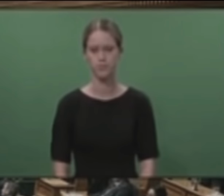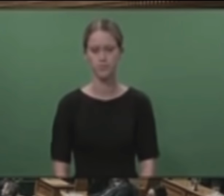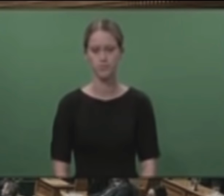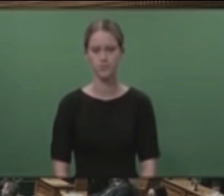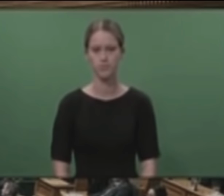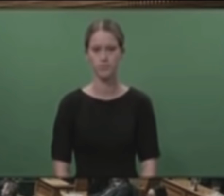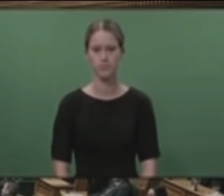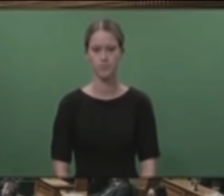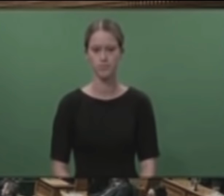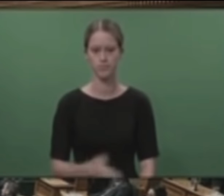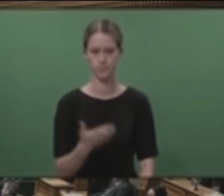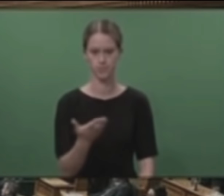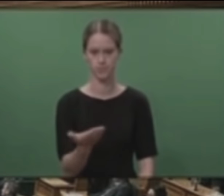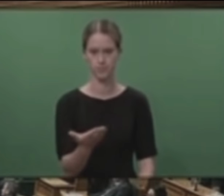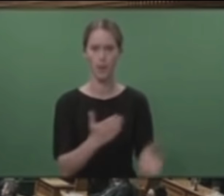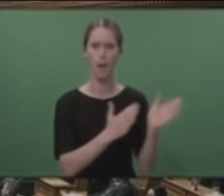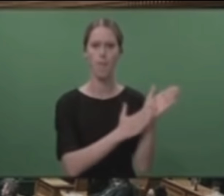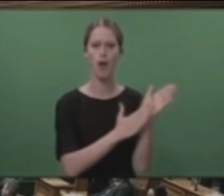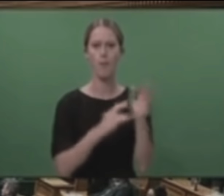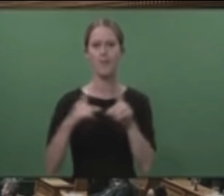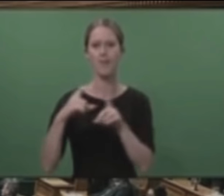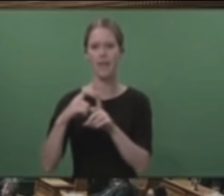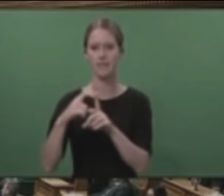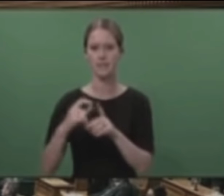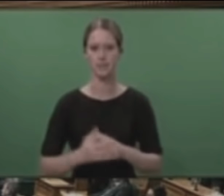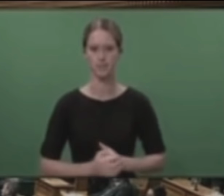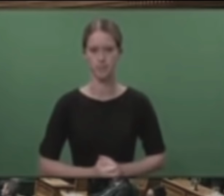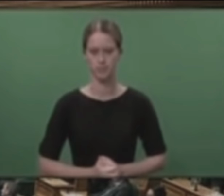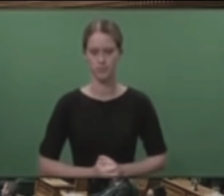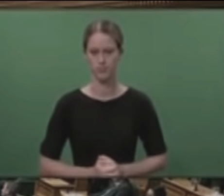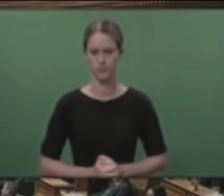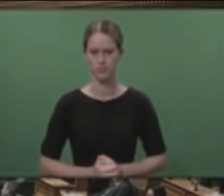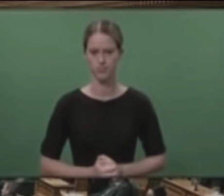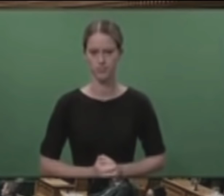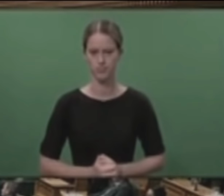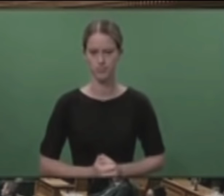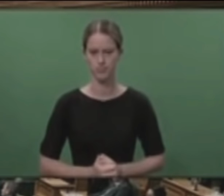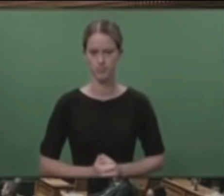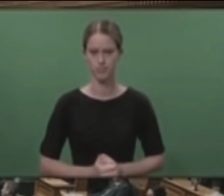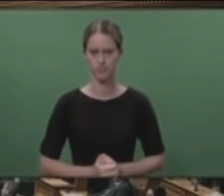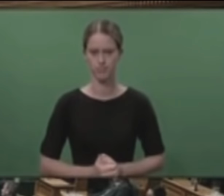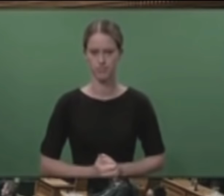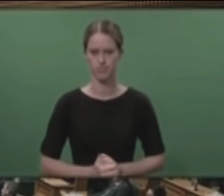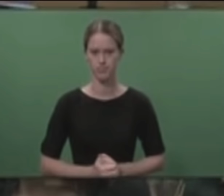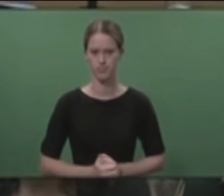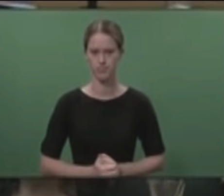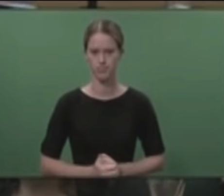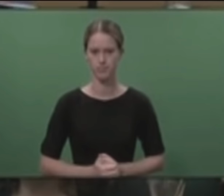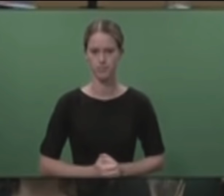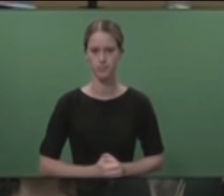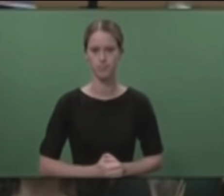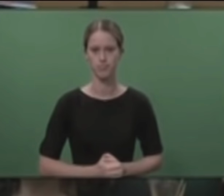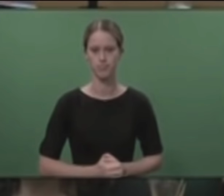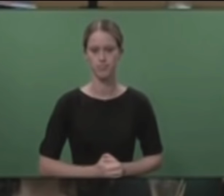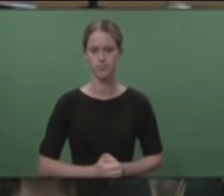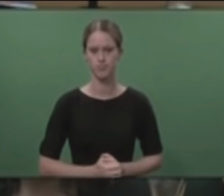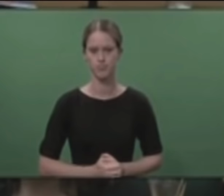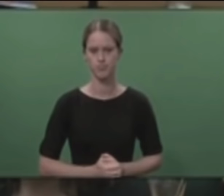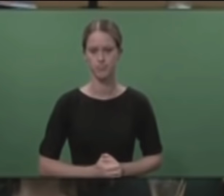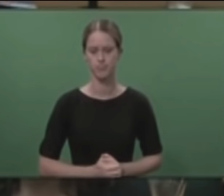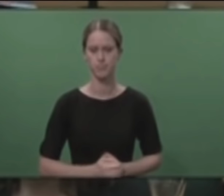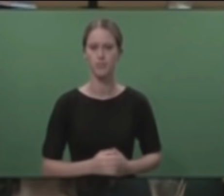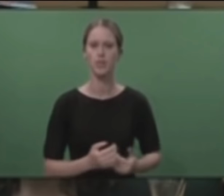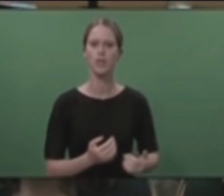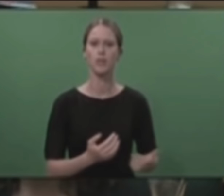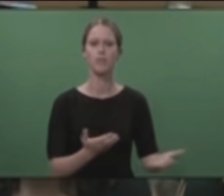Marama Davidson. Mr Speaker, tēnā tātou. Ka tika me whai